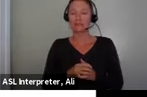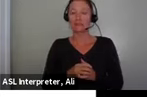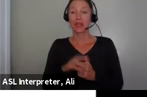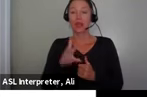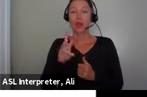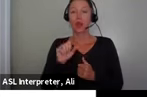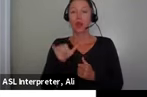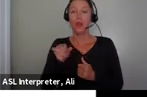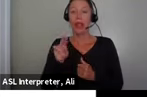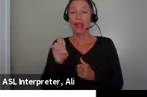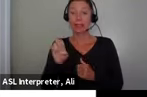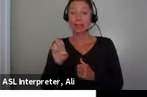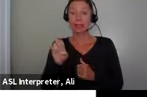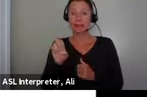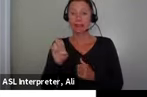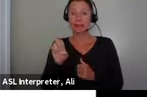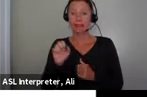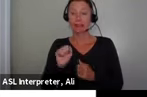Wayne, if you